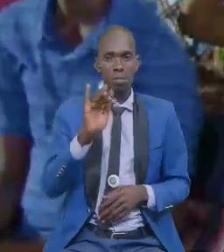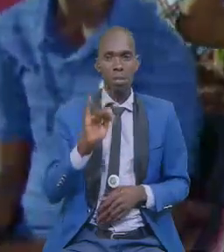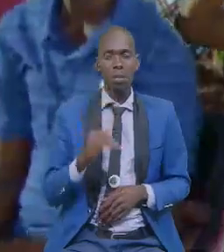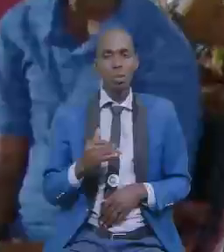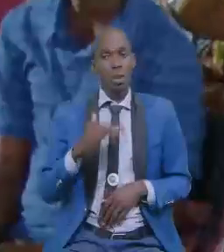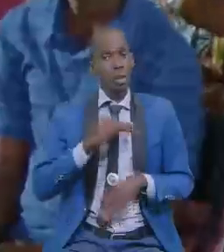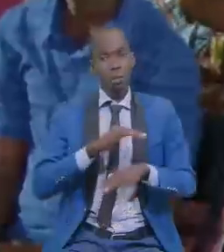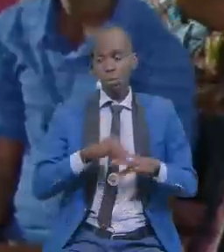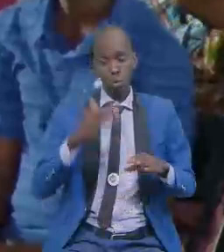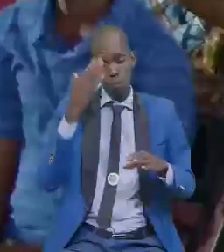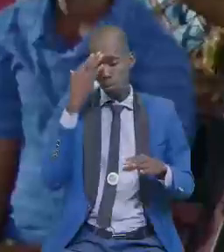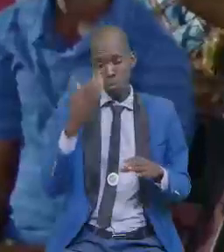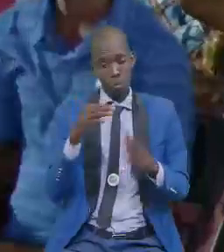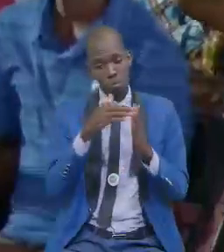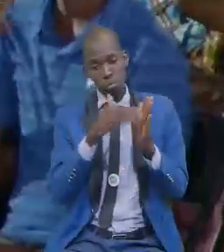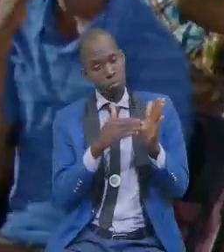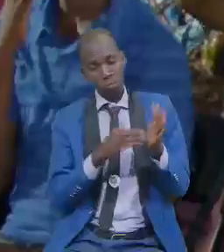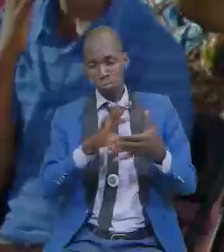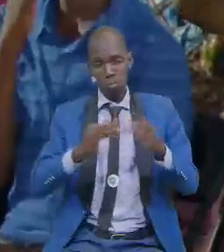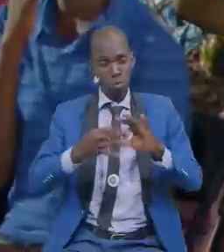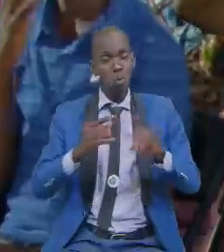just know I repented. There we are.